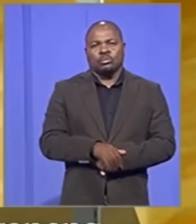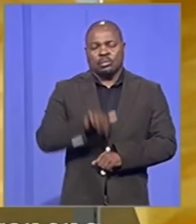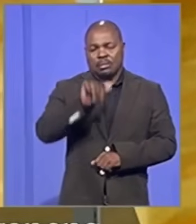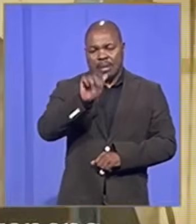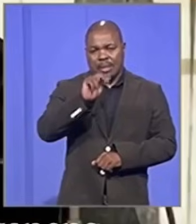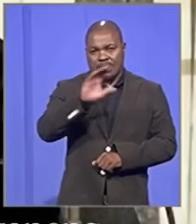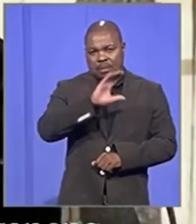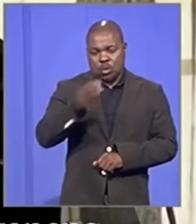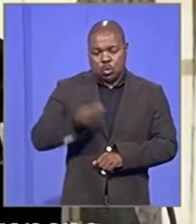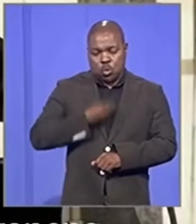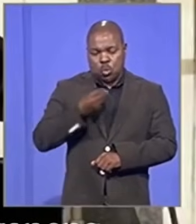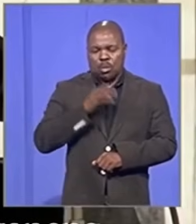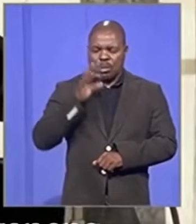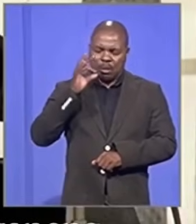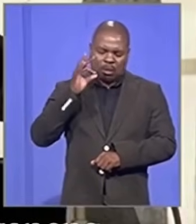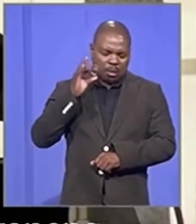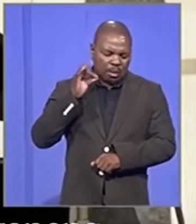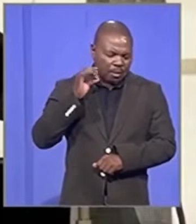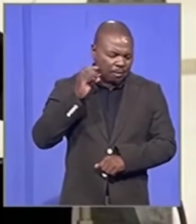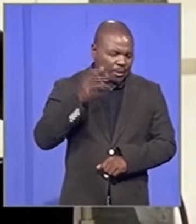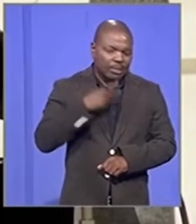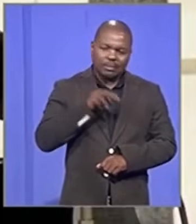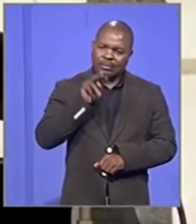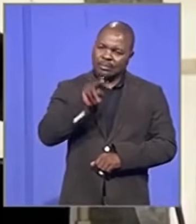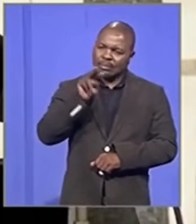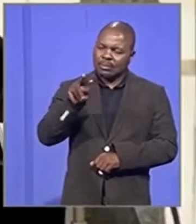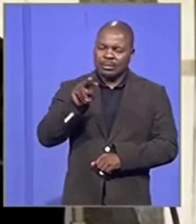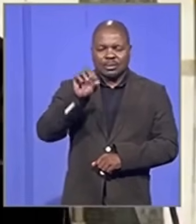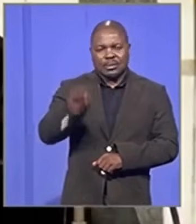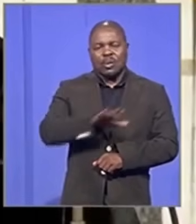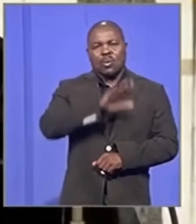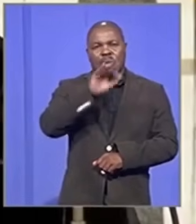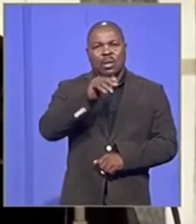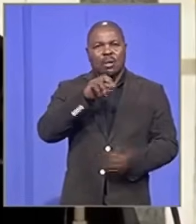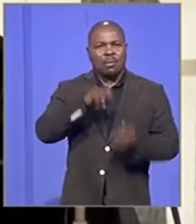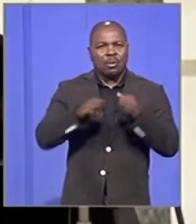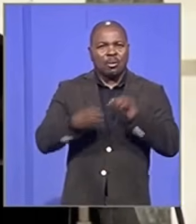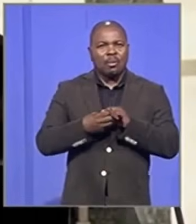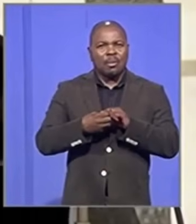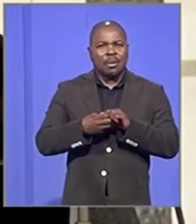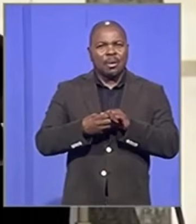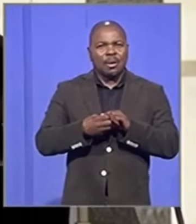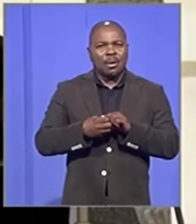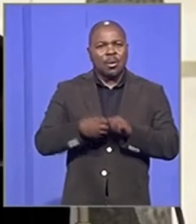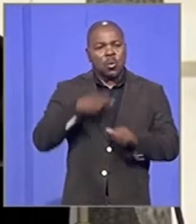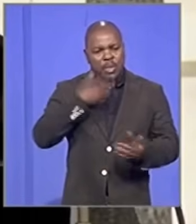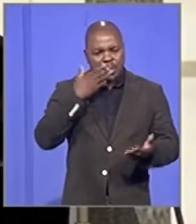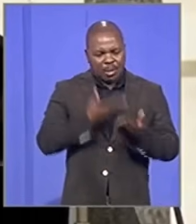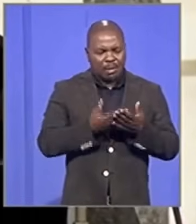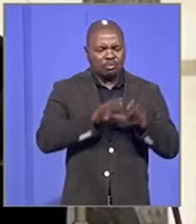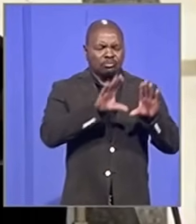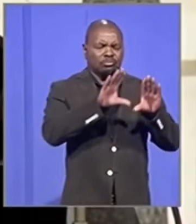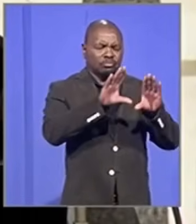every day says the problems of this country could be minimally resolved